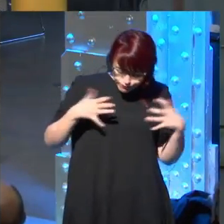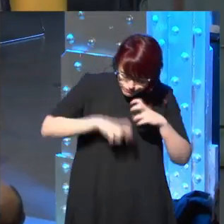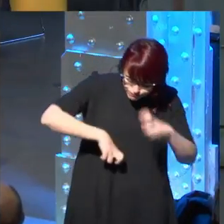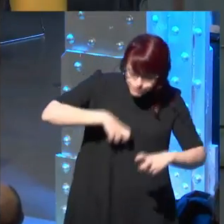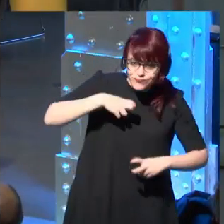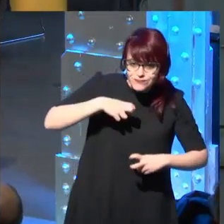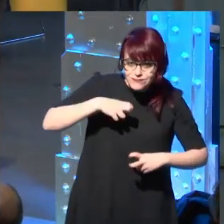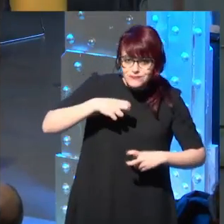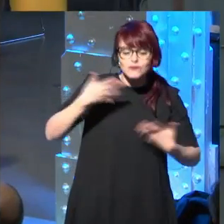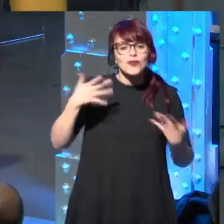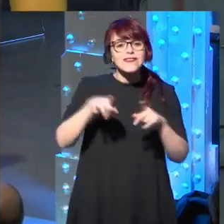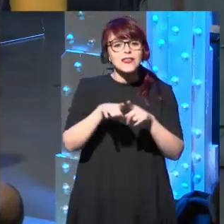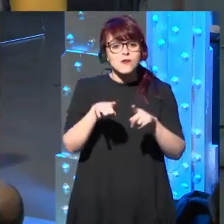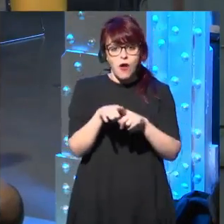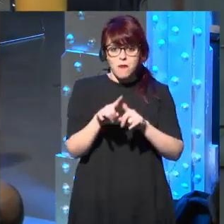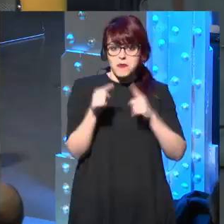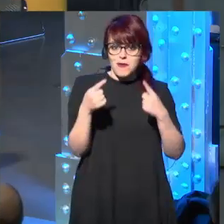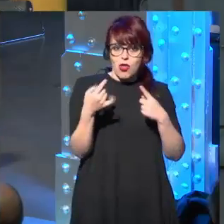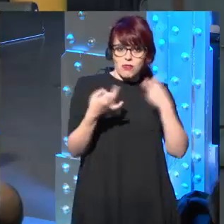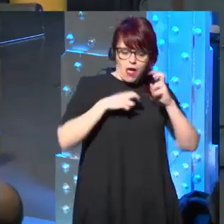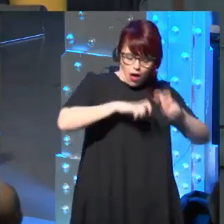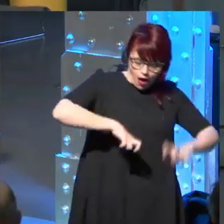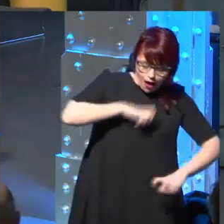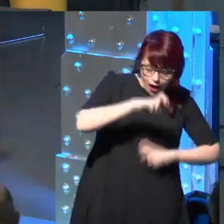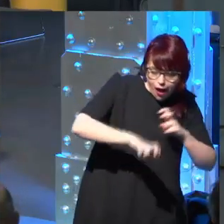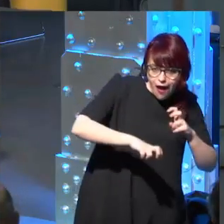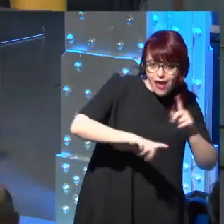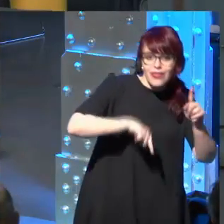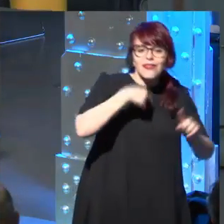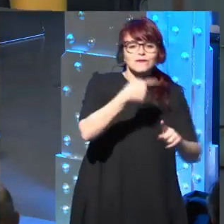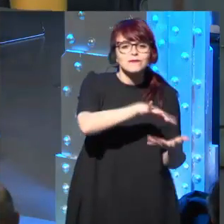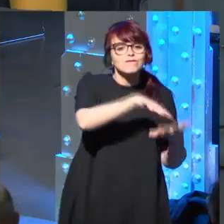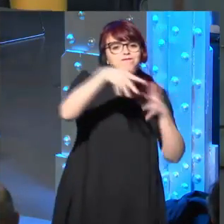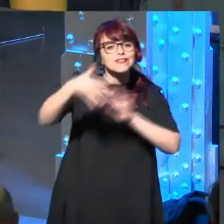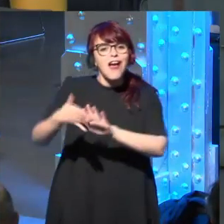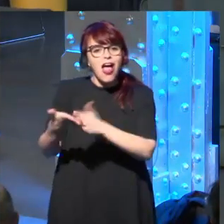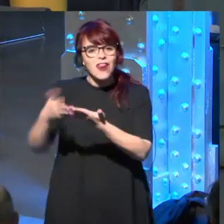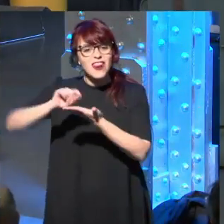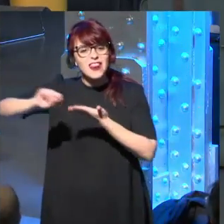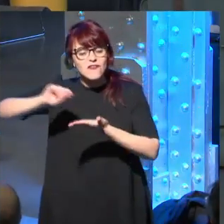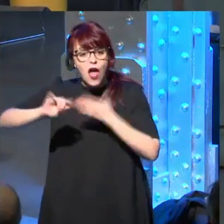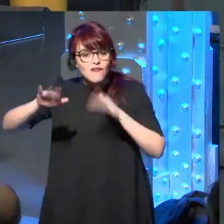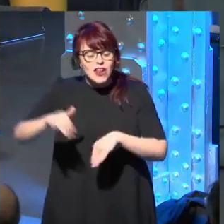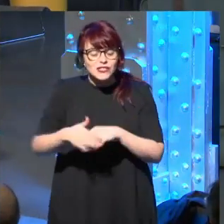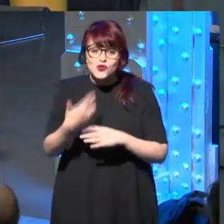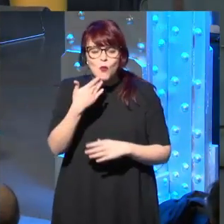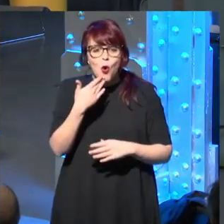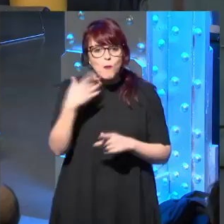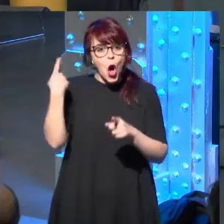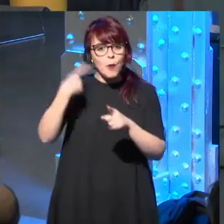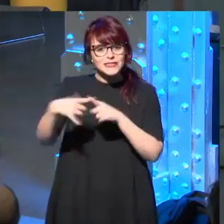And that is prior to writing, and it turns his books into very